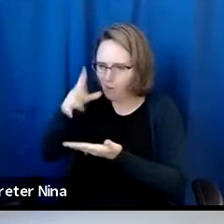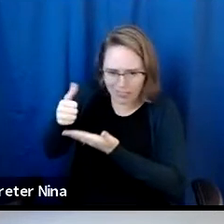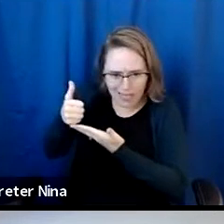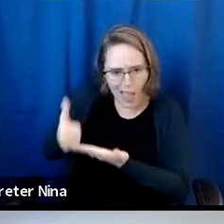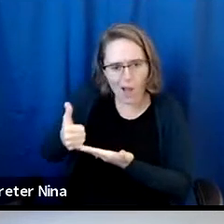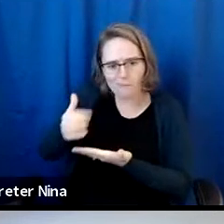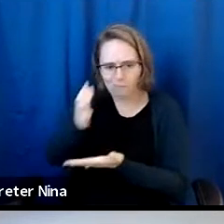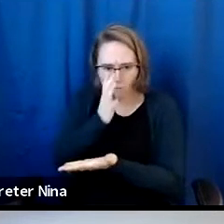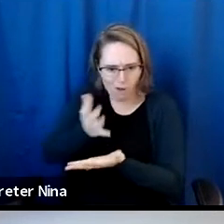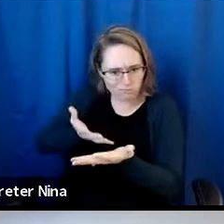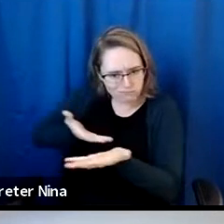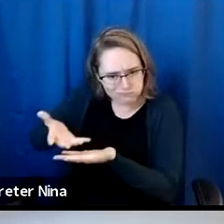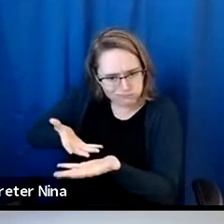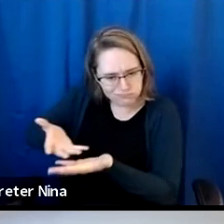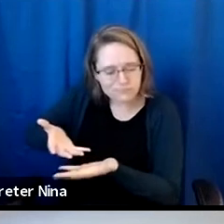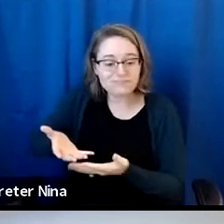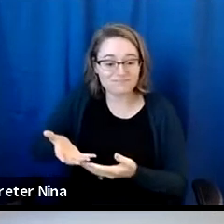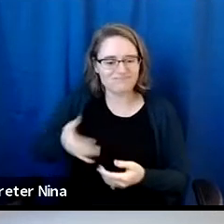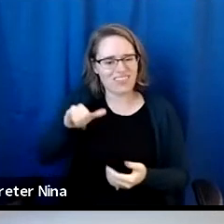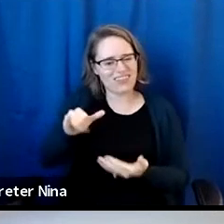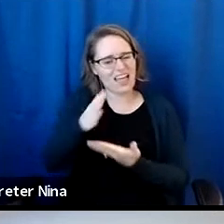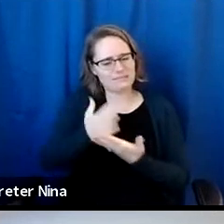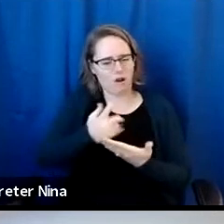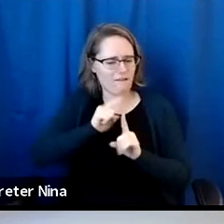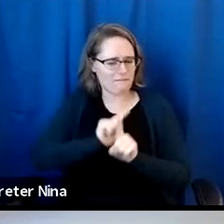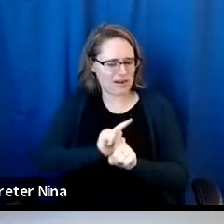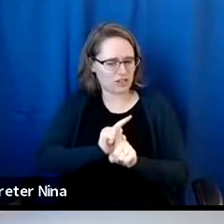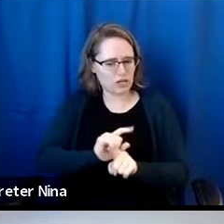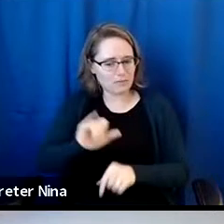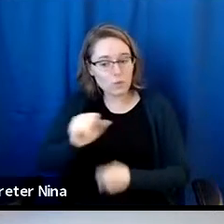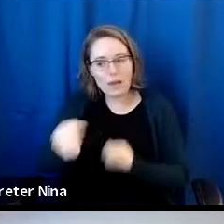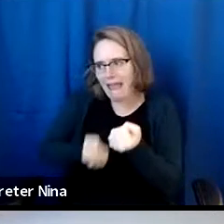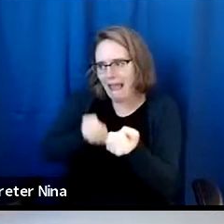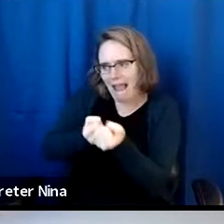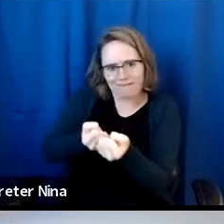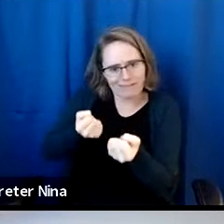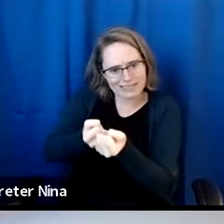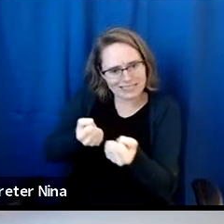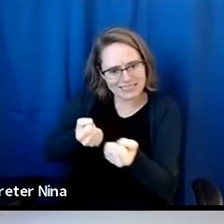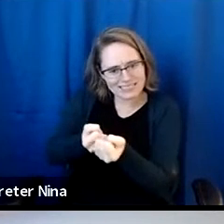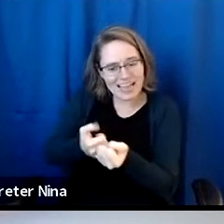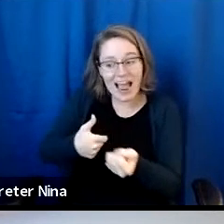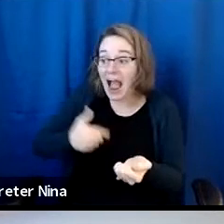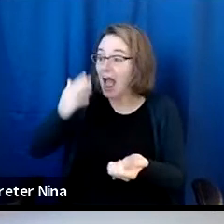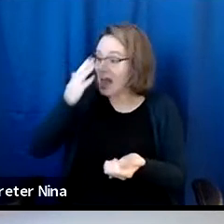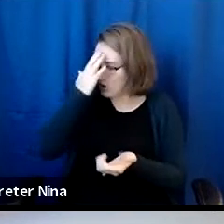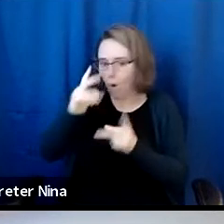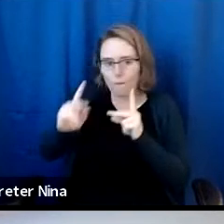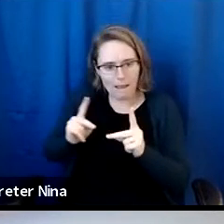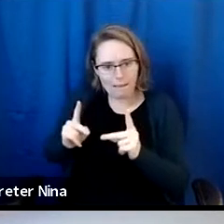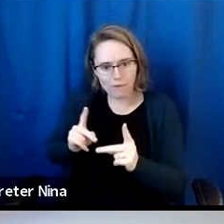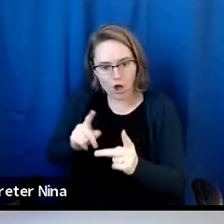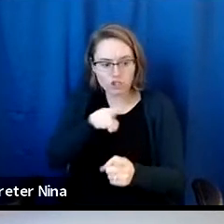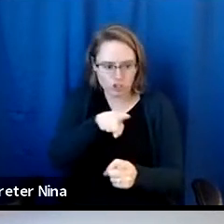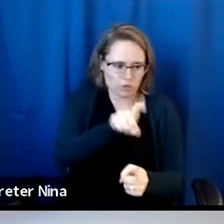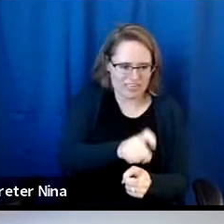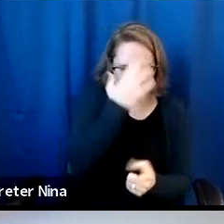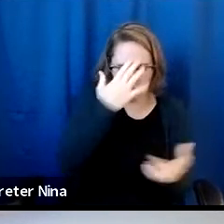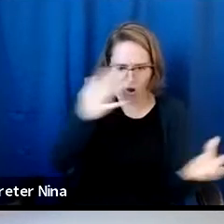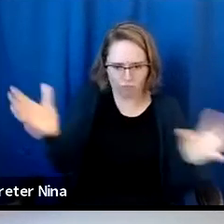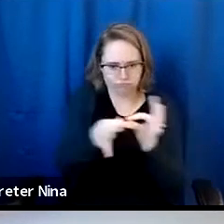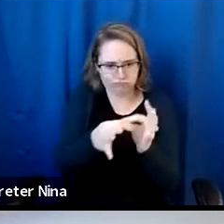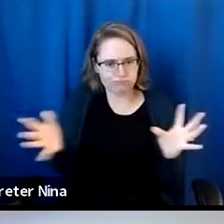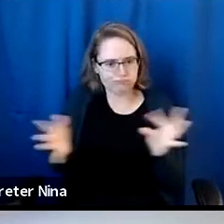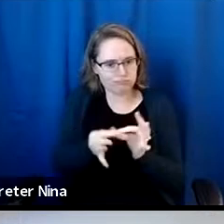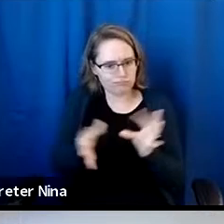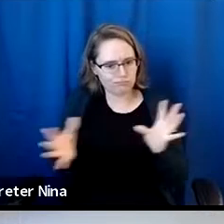you through this. So that's part of mentorship too, that advocacy role. Like, I know people that you need to know in order to make